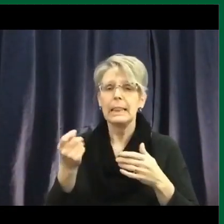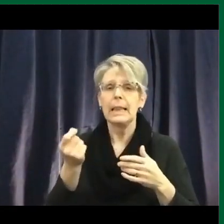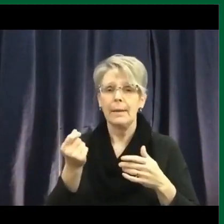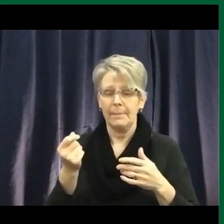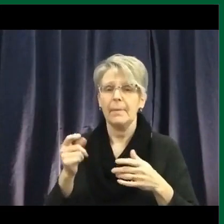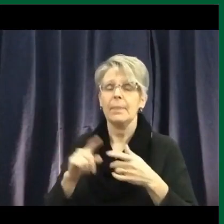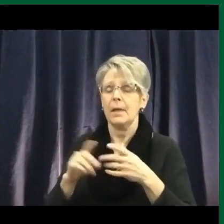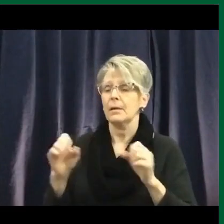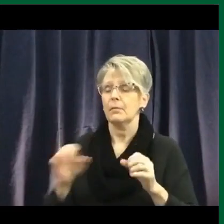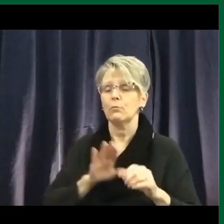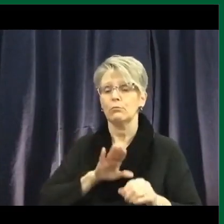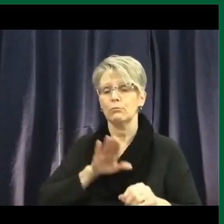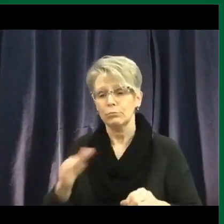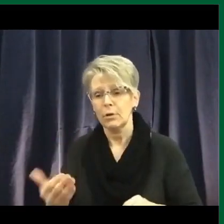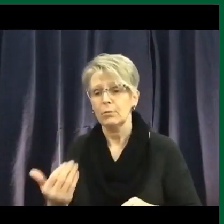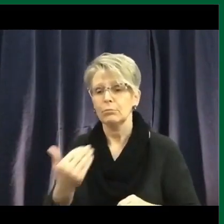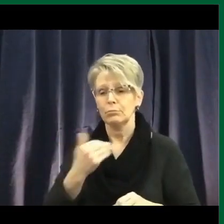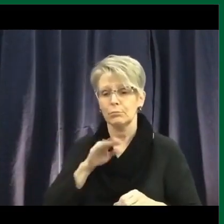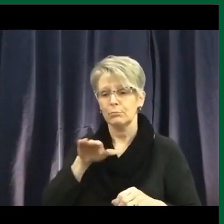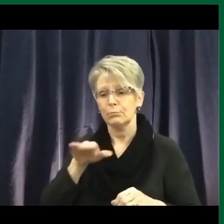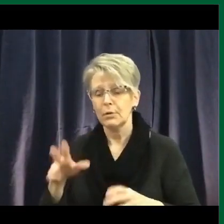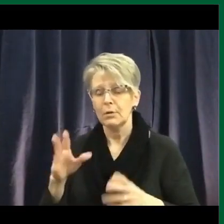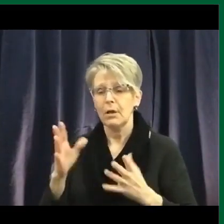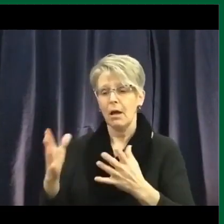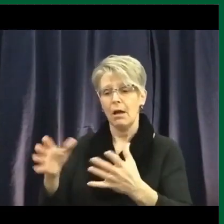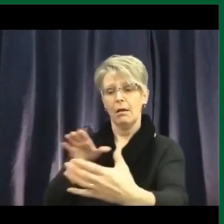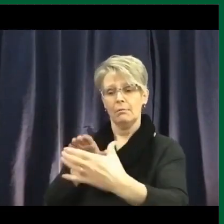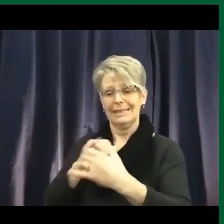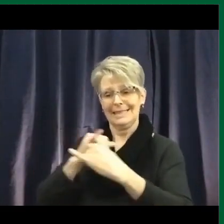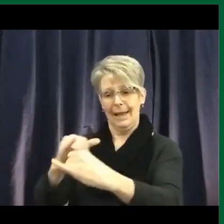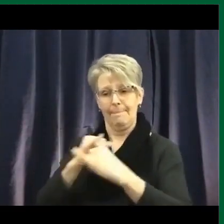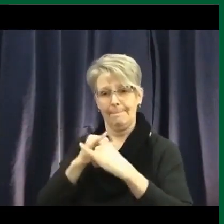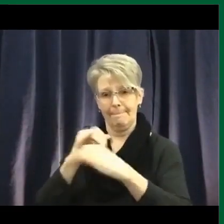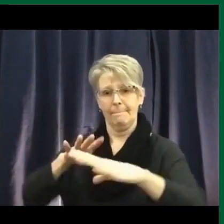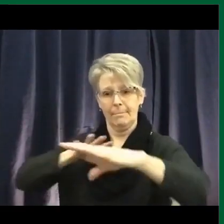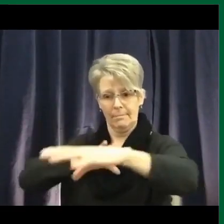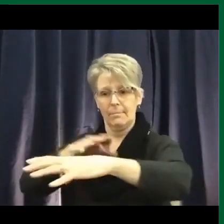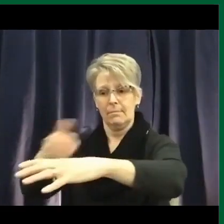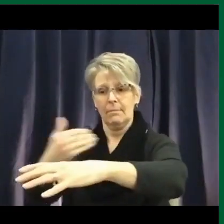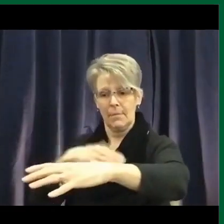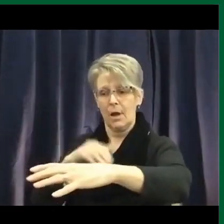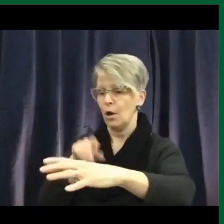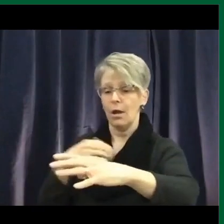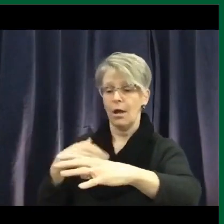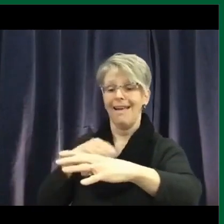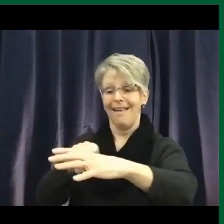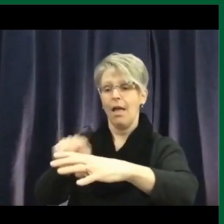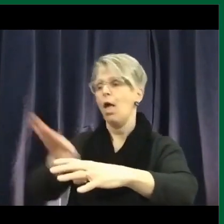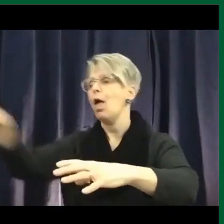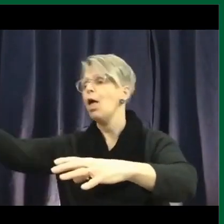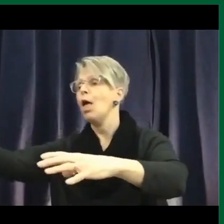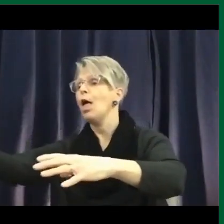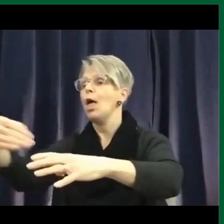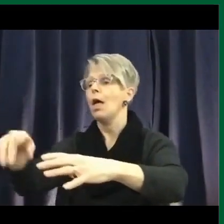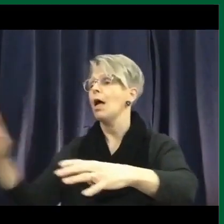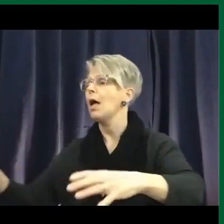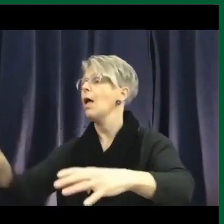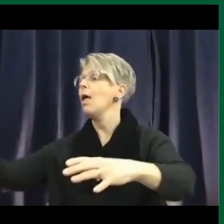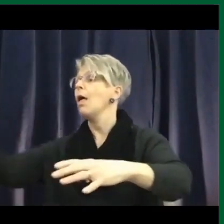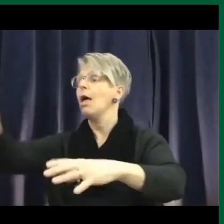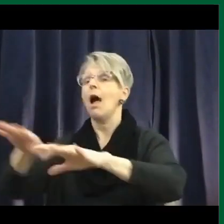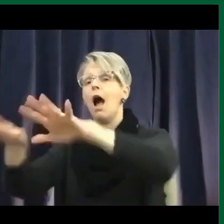people do some visiting that they just have not done. We are asking them to continue to follow the public health orders that are in